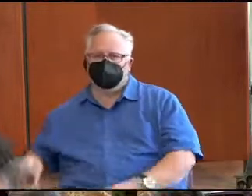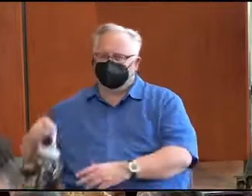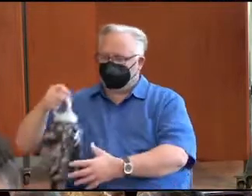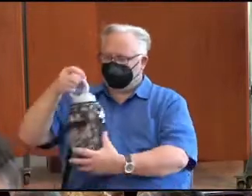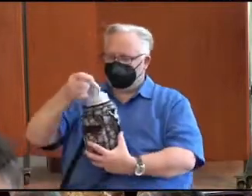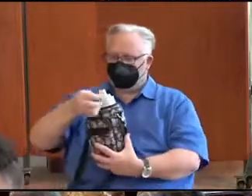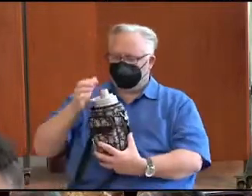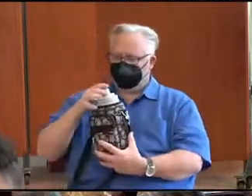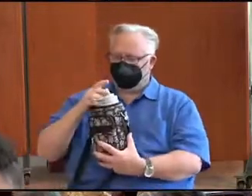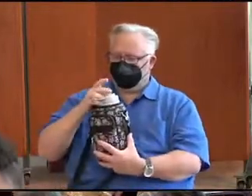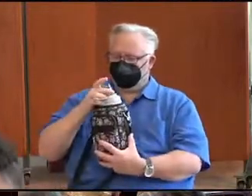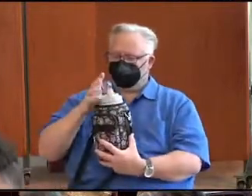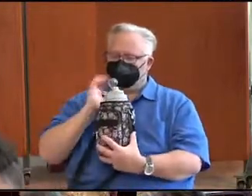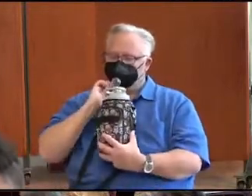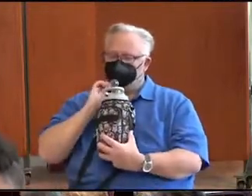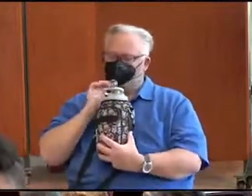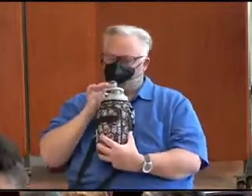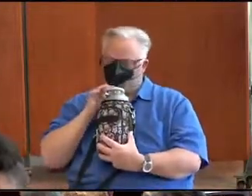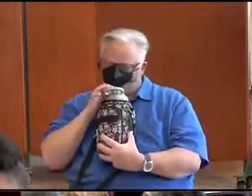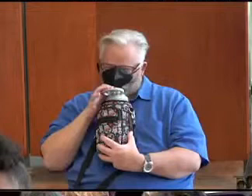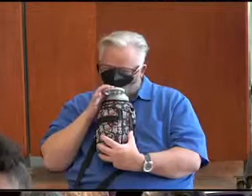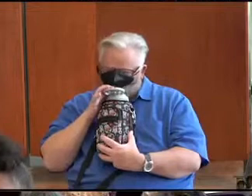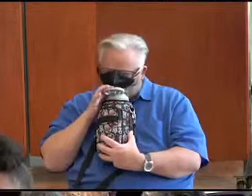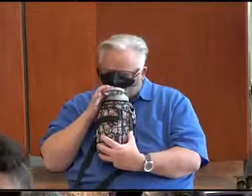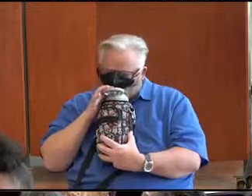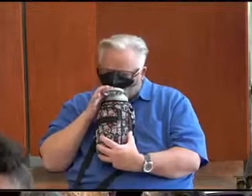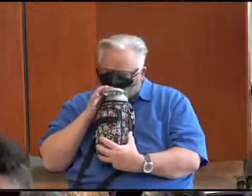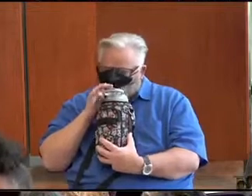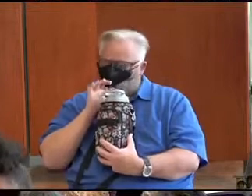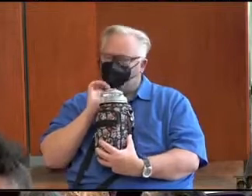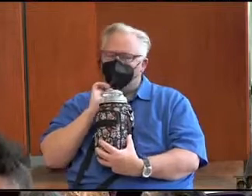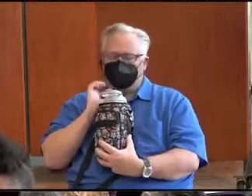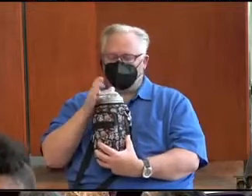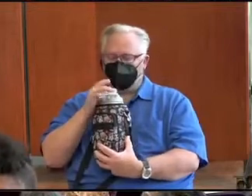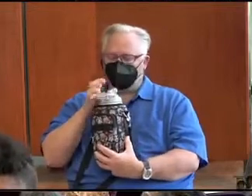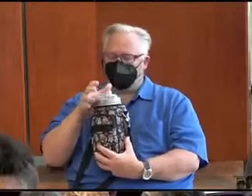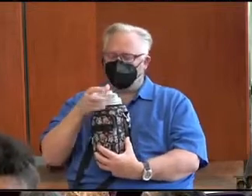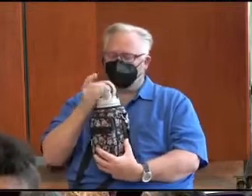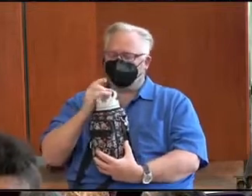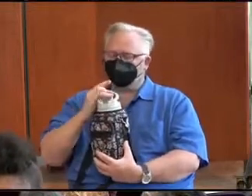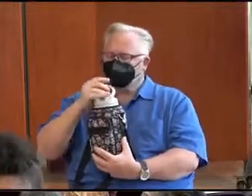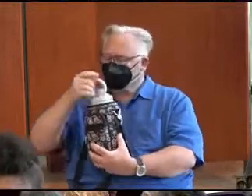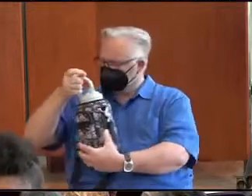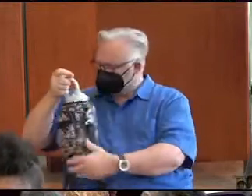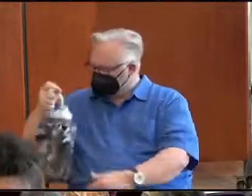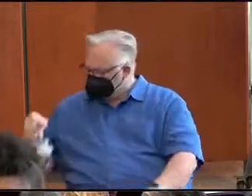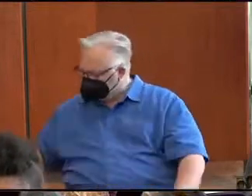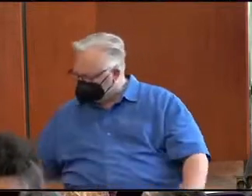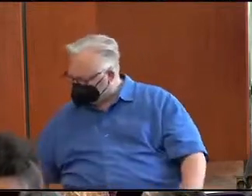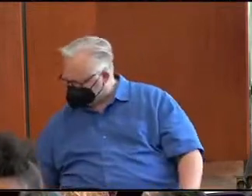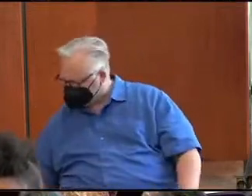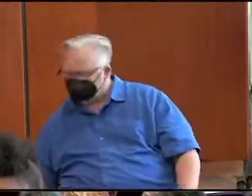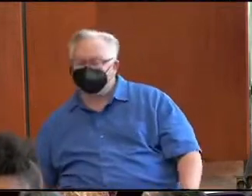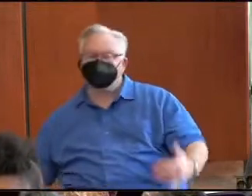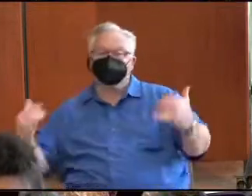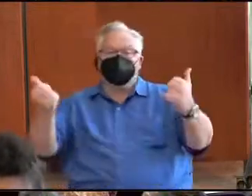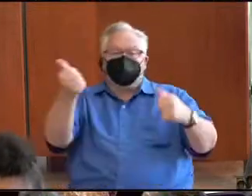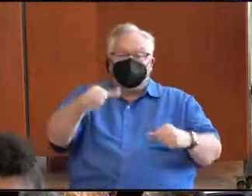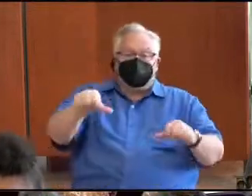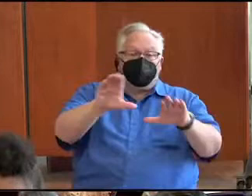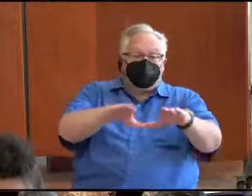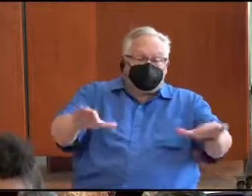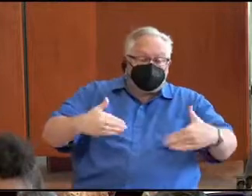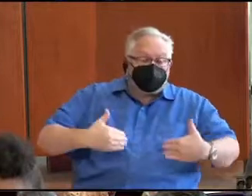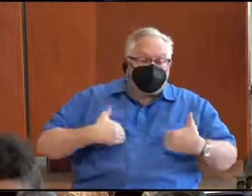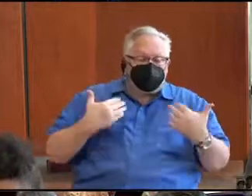y manos que dan la bienvenida. And I invite any of the children and youth who would like to join me and their leaders on the